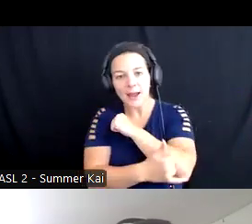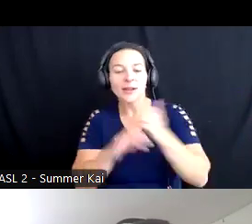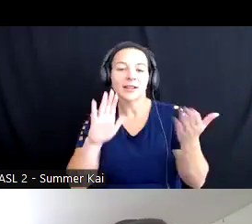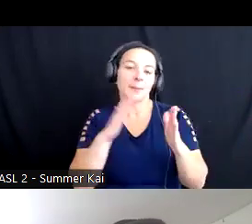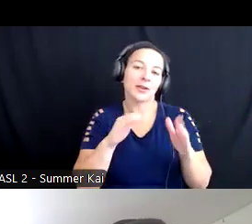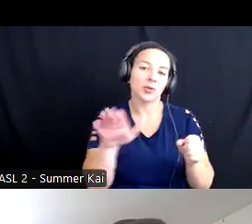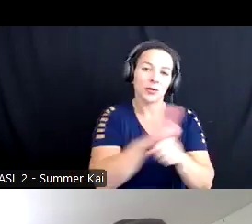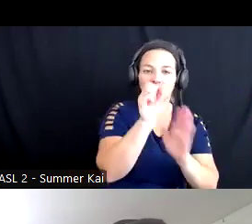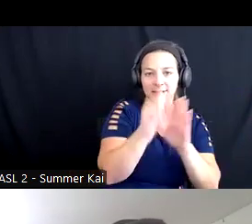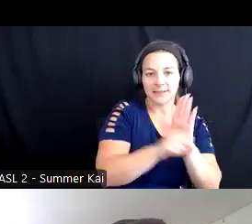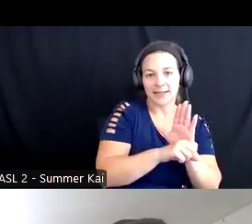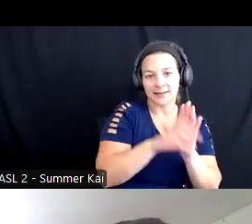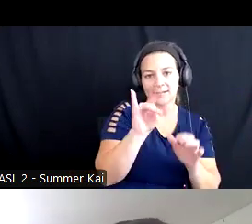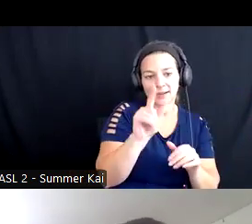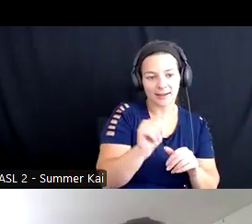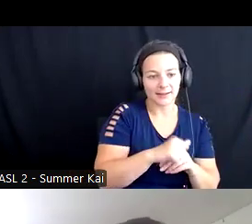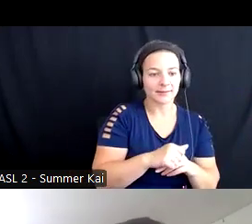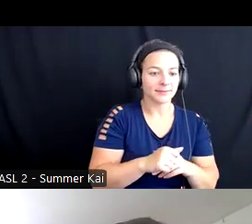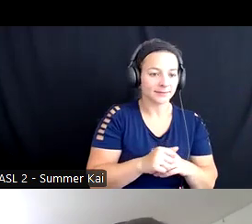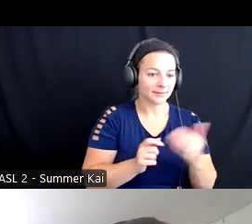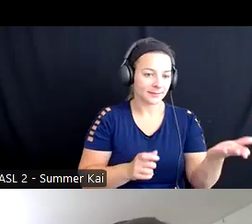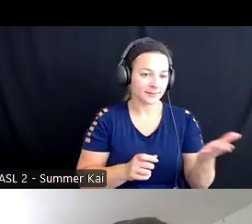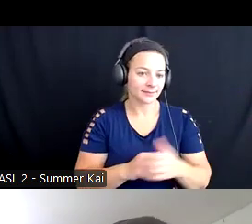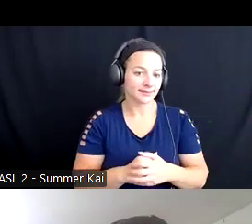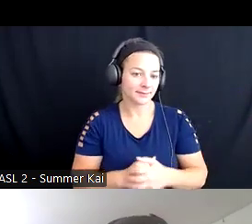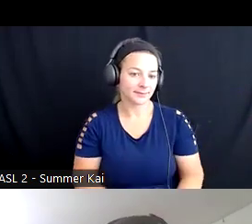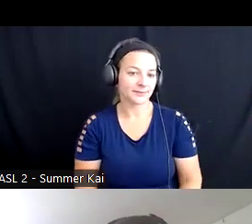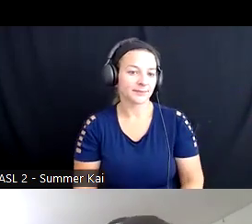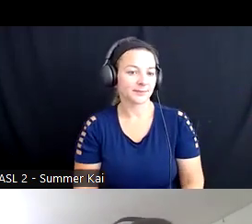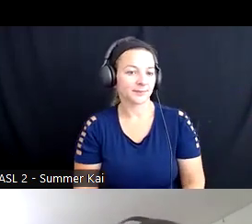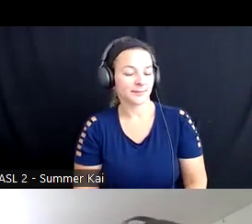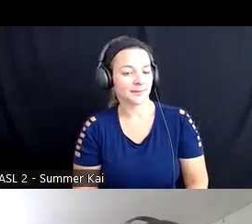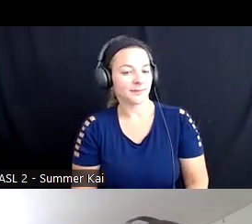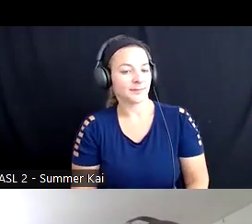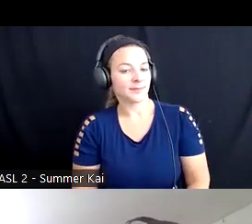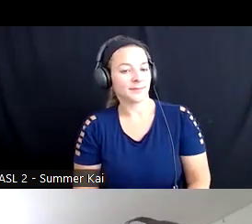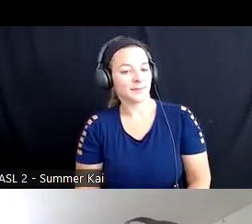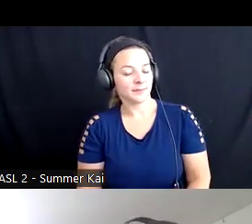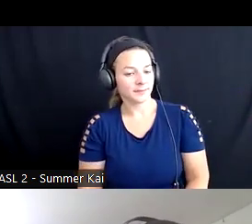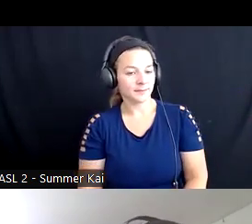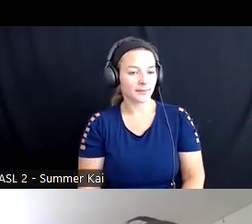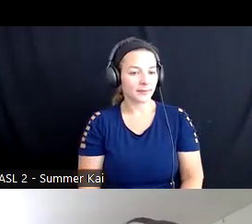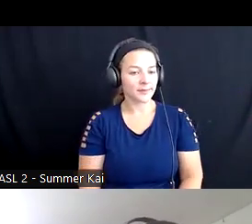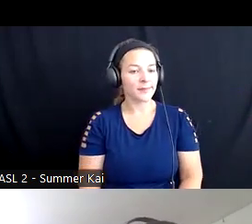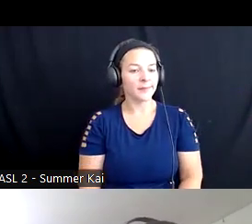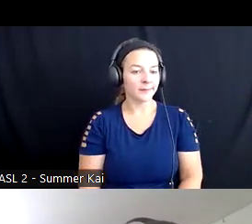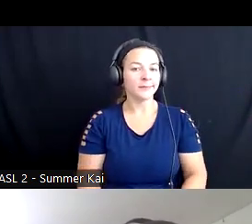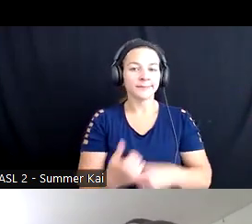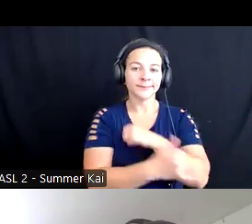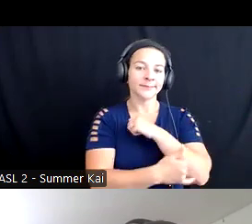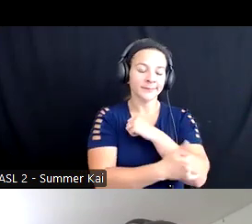in this case, Asian, non-Hispanic, to see what the actual proportions are for both the county and the